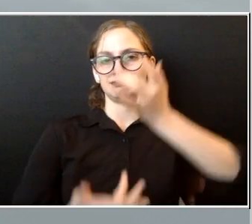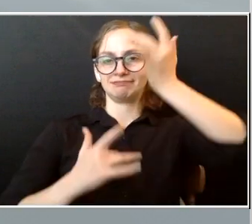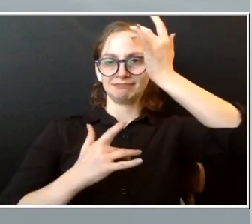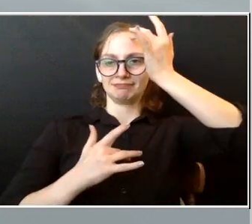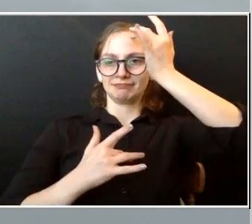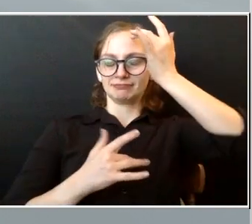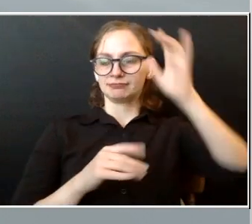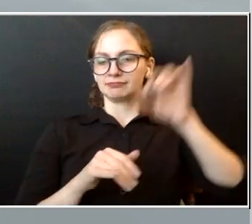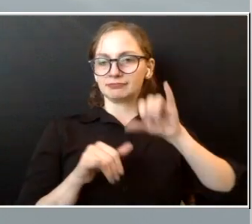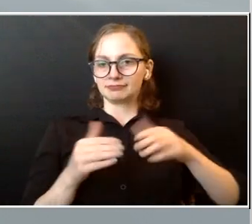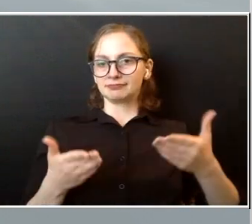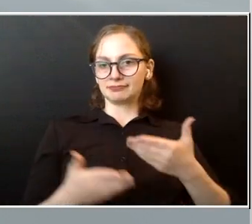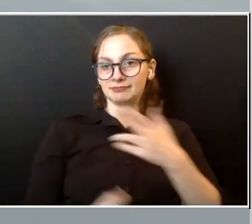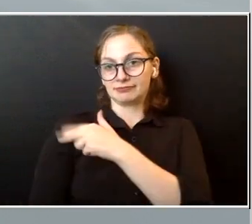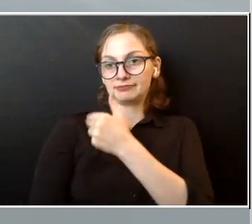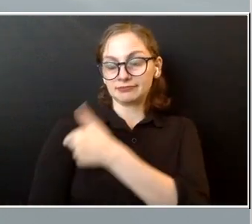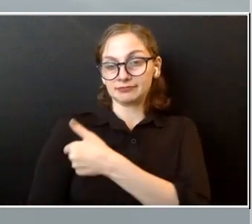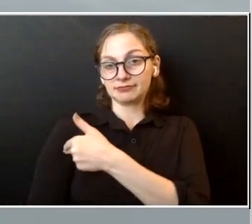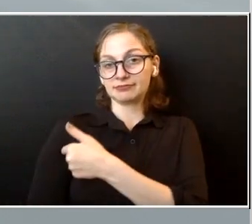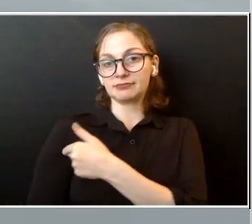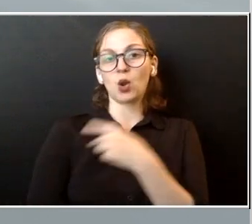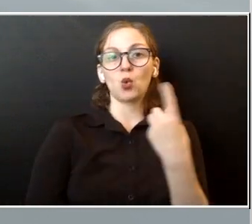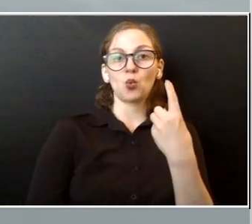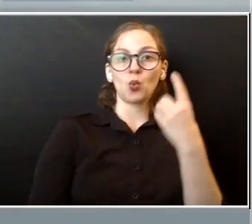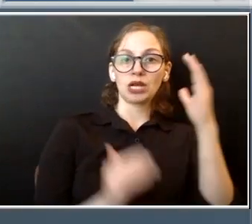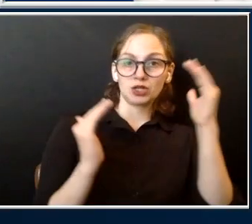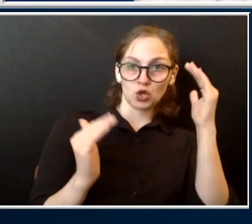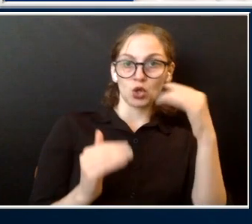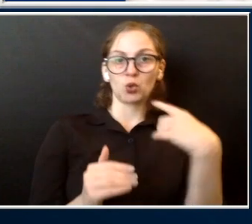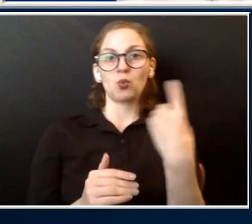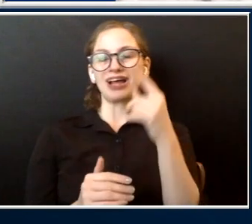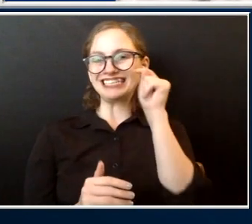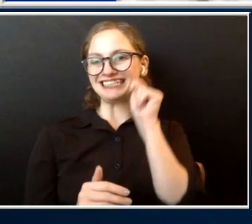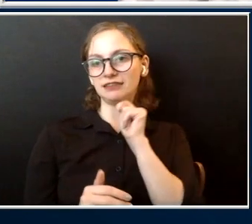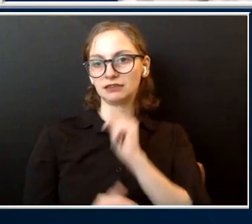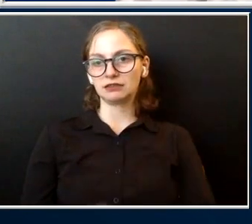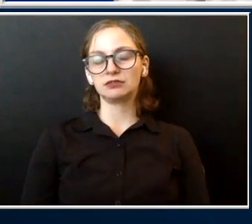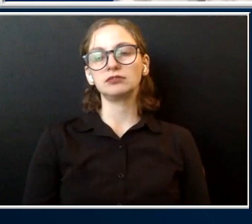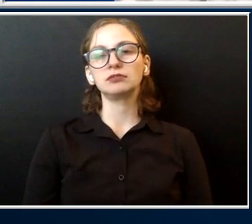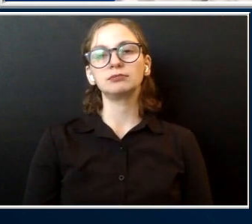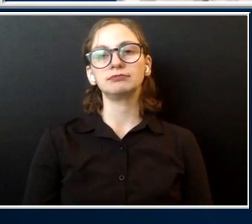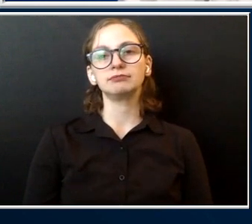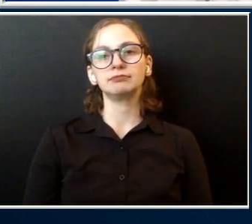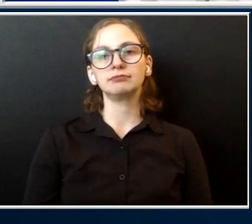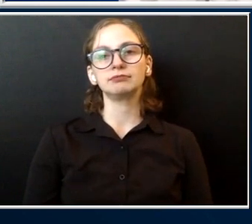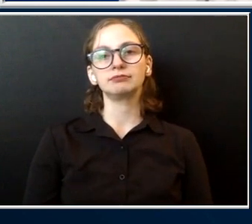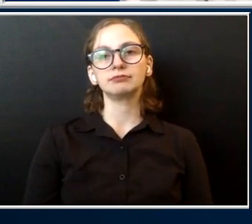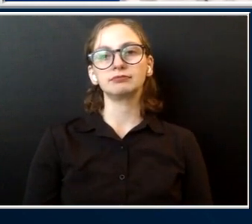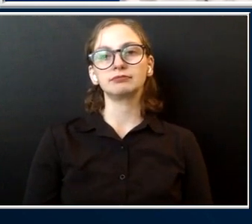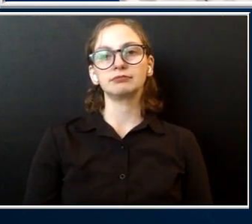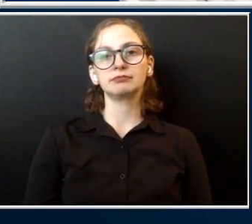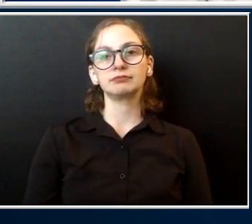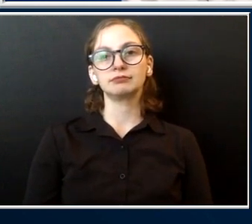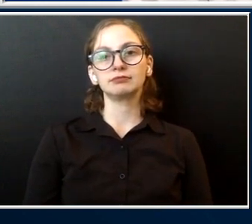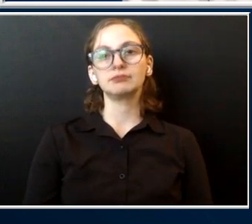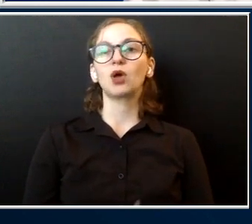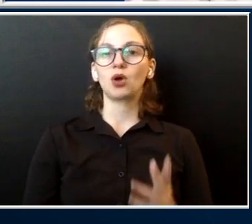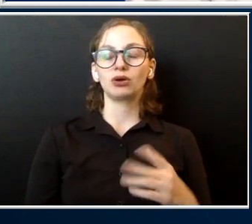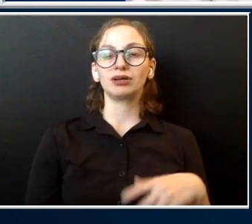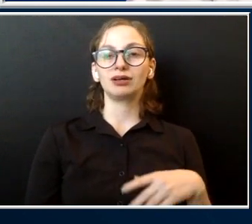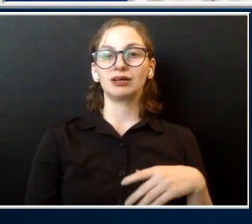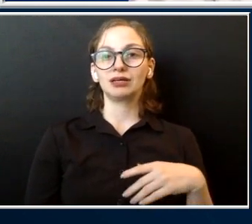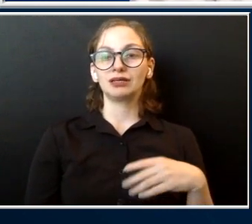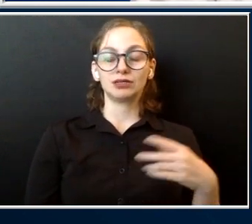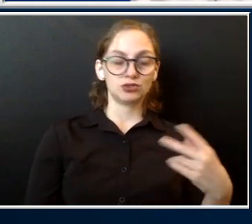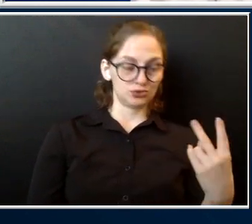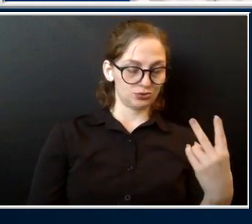at the health system, 1 adult and 1 peds. And so just to say, think about 2 and 4 together is 6, but we have 24 COVID cases. Yeah.